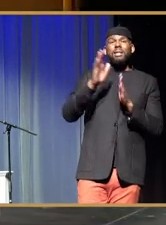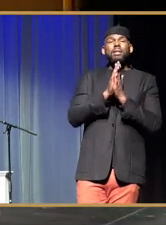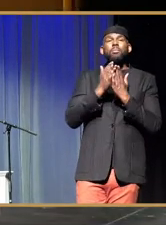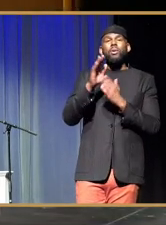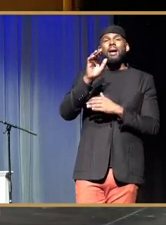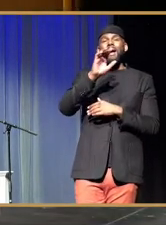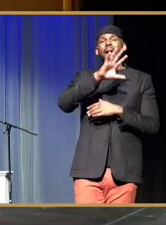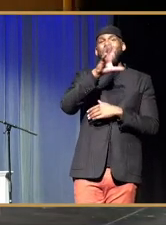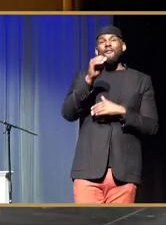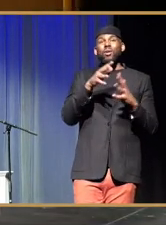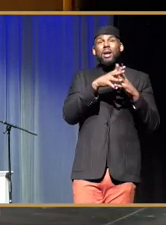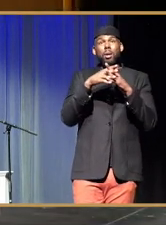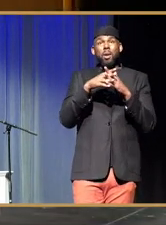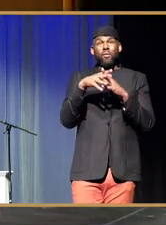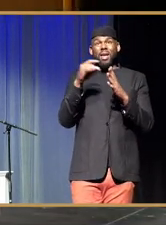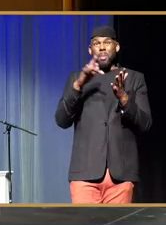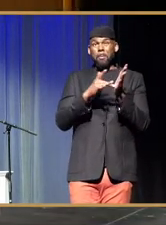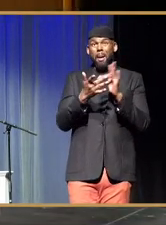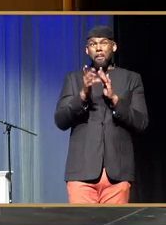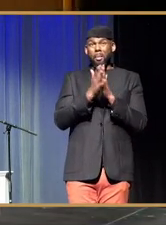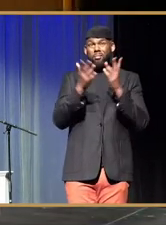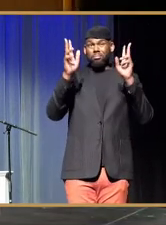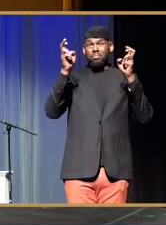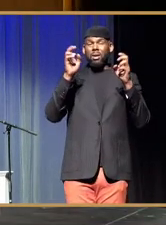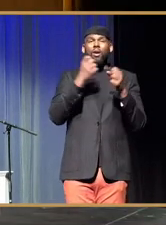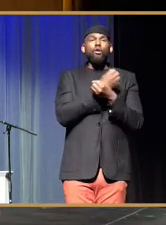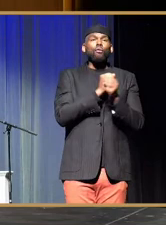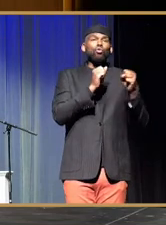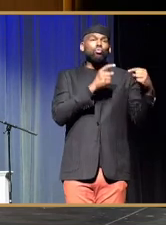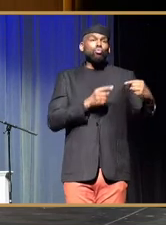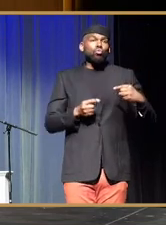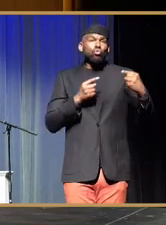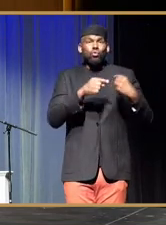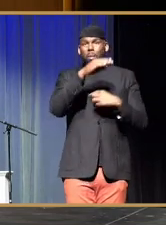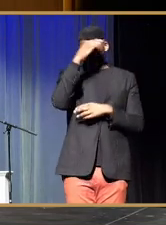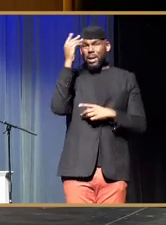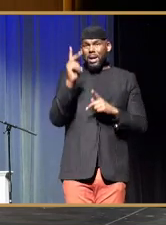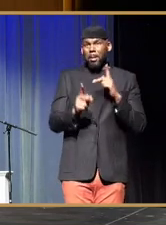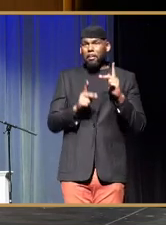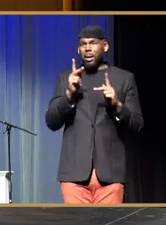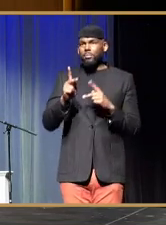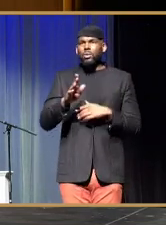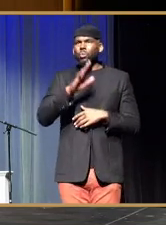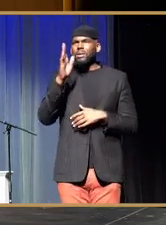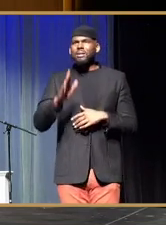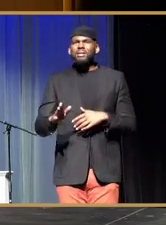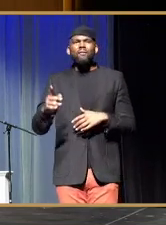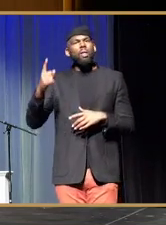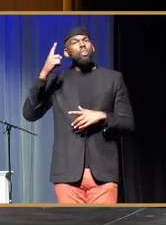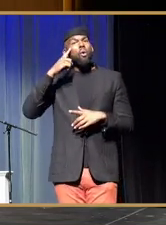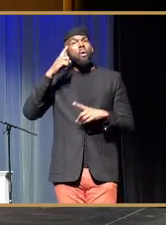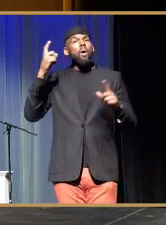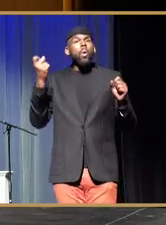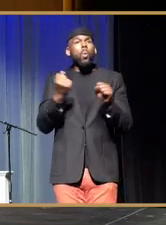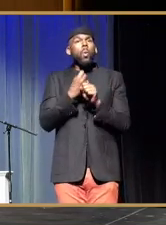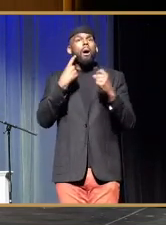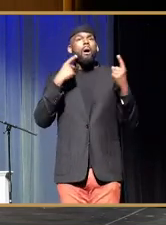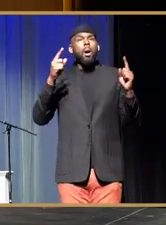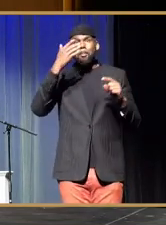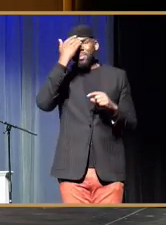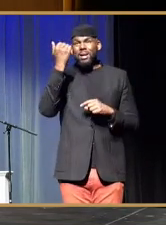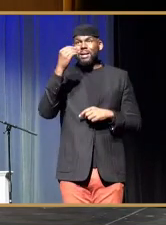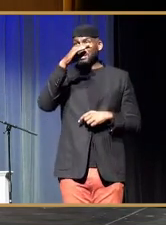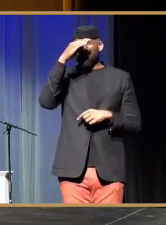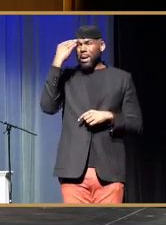African Americans and the Bible, the freedom struggle for black people was never fought and won because black